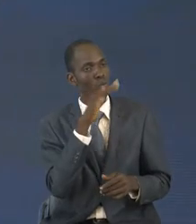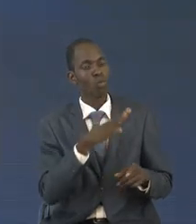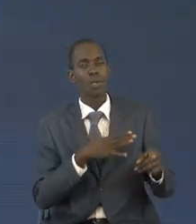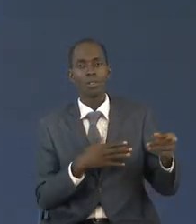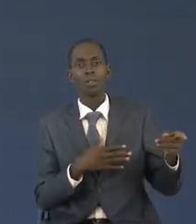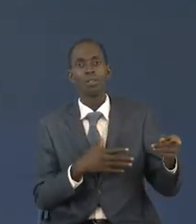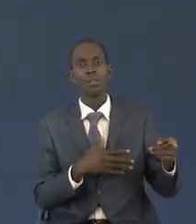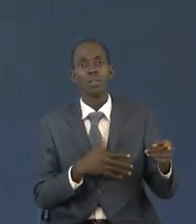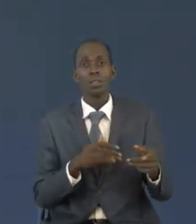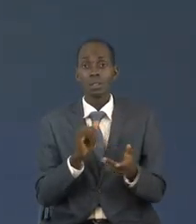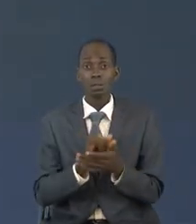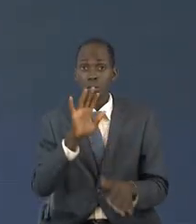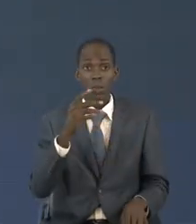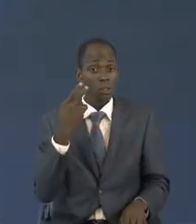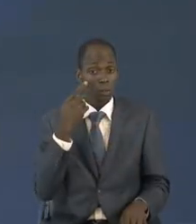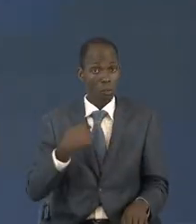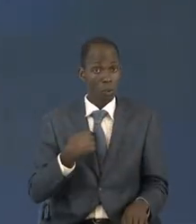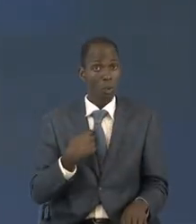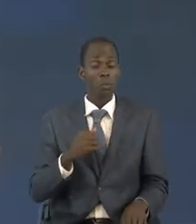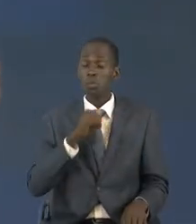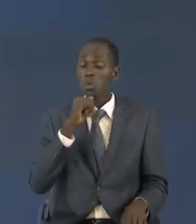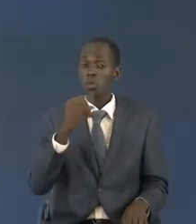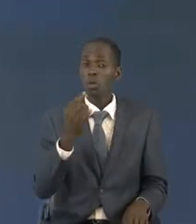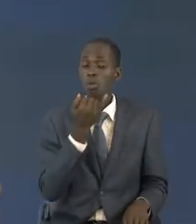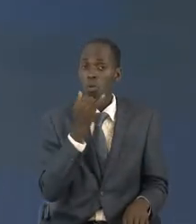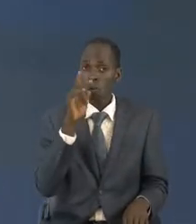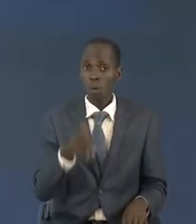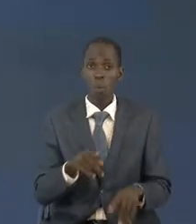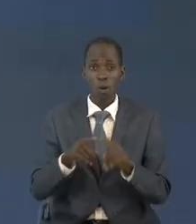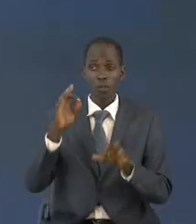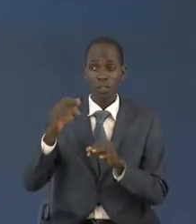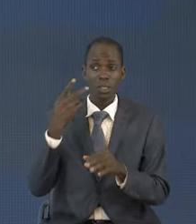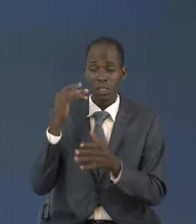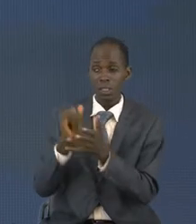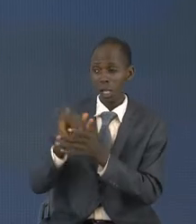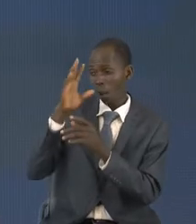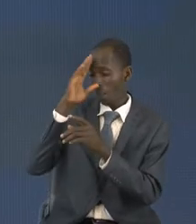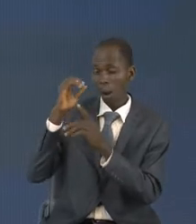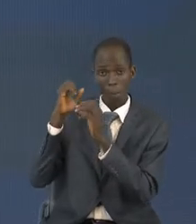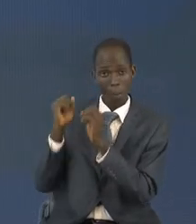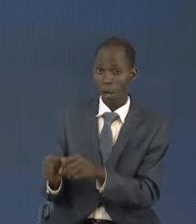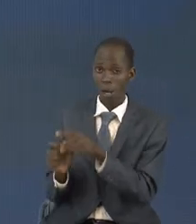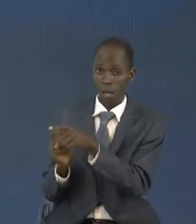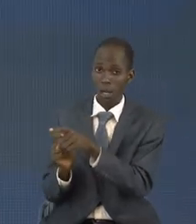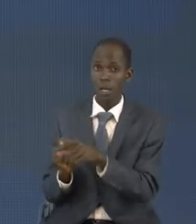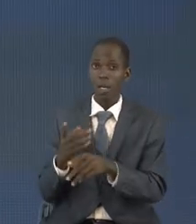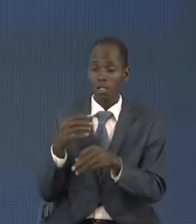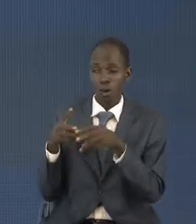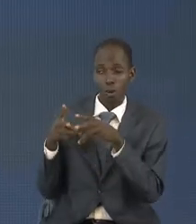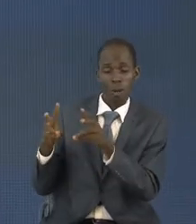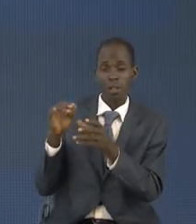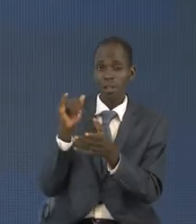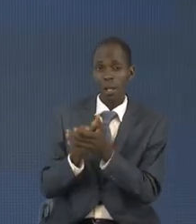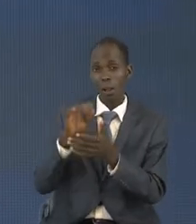He, that man, if you know the posture of the man, the power of the man, and the way that man, what he